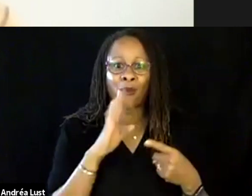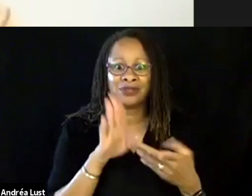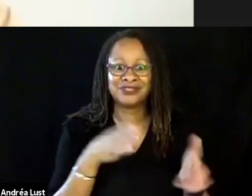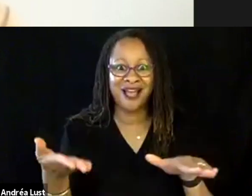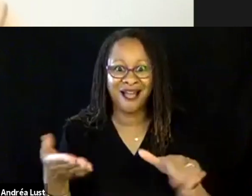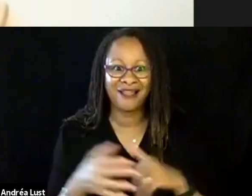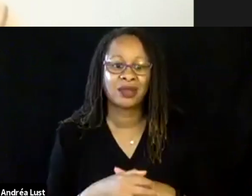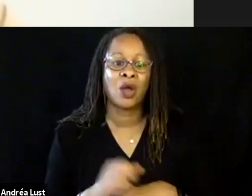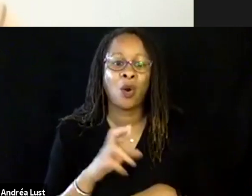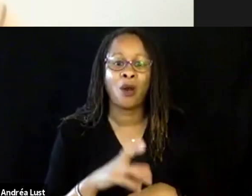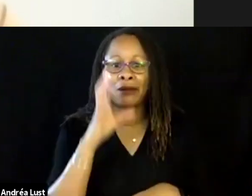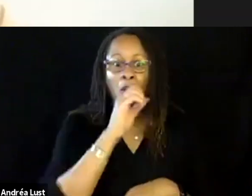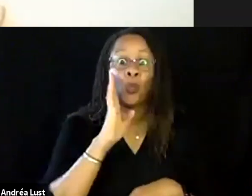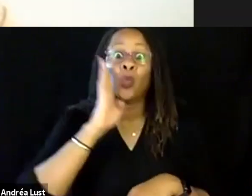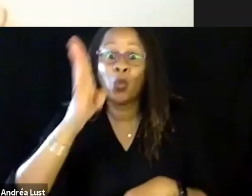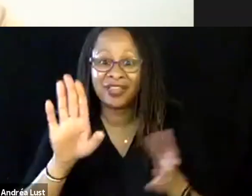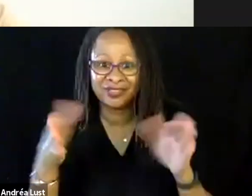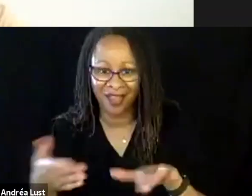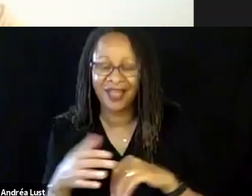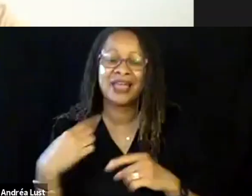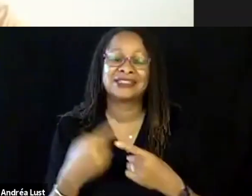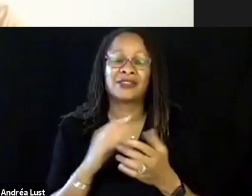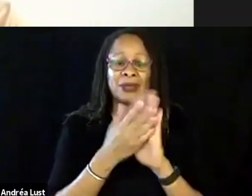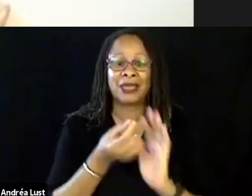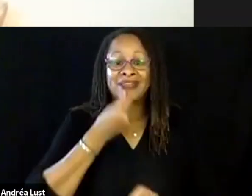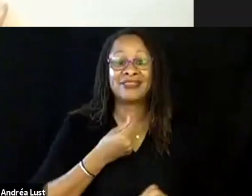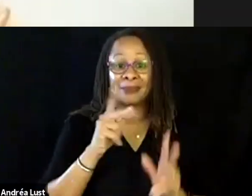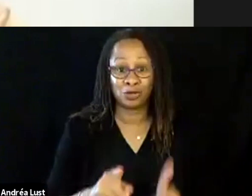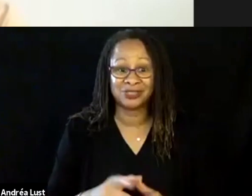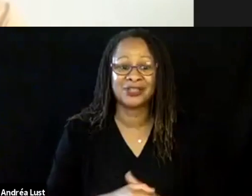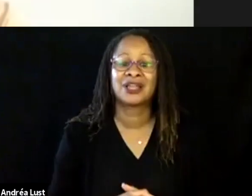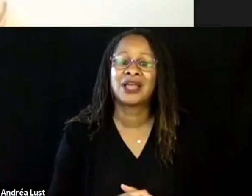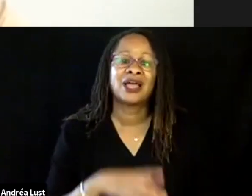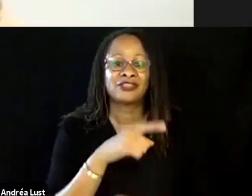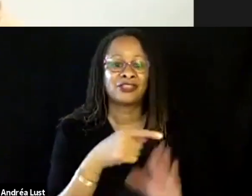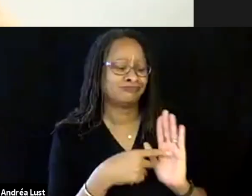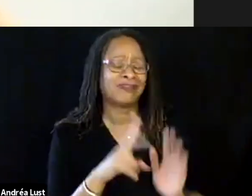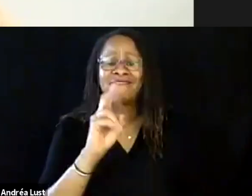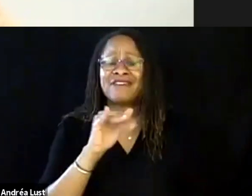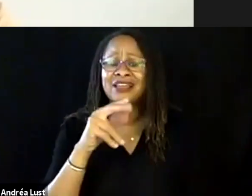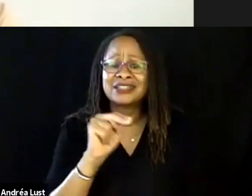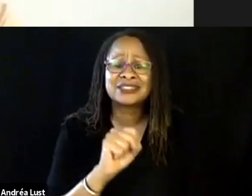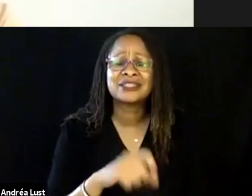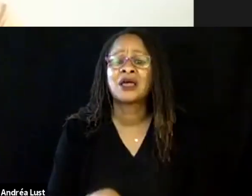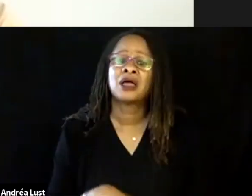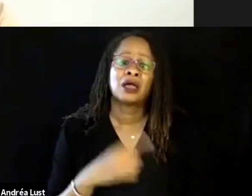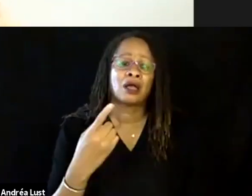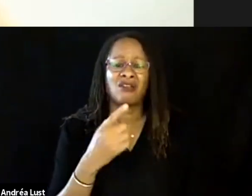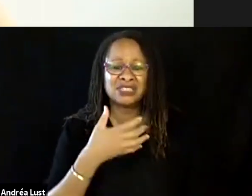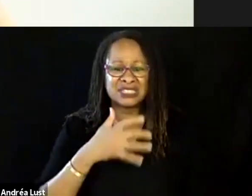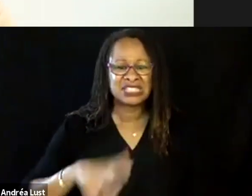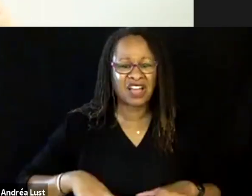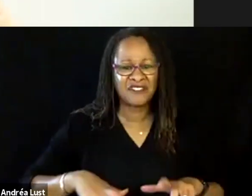or presumably going to die unless they become a thin person. They're portrayed as villains, unusually selfish or